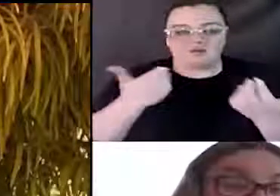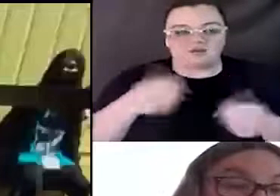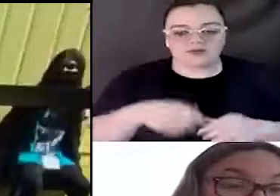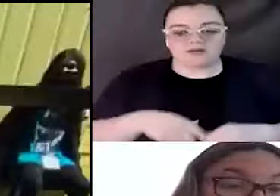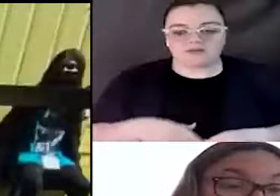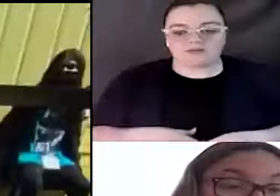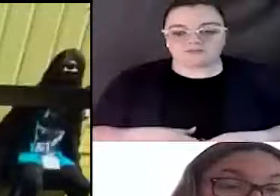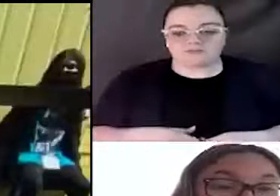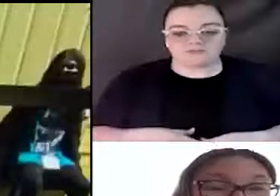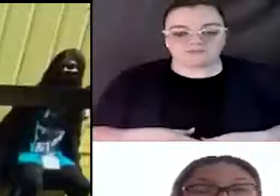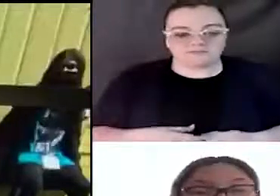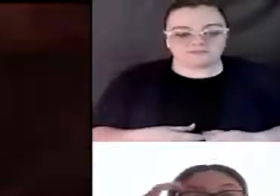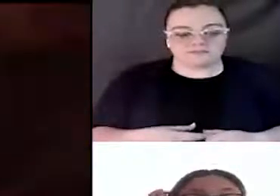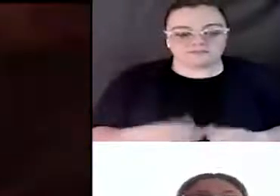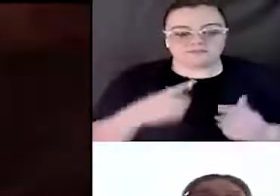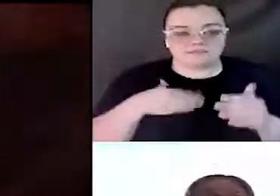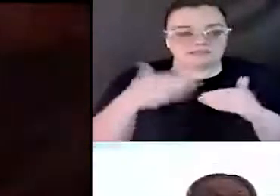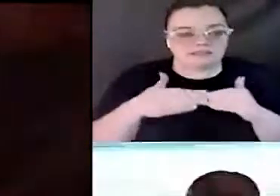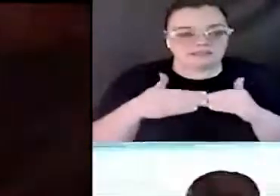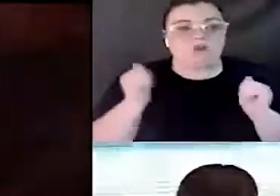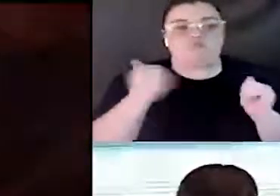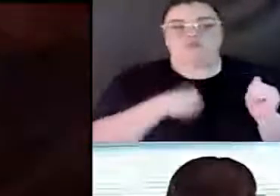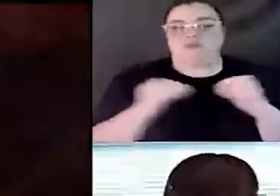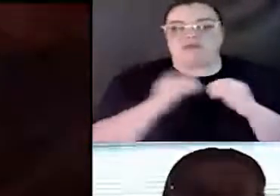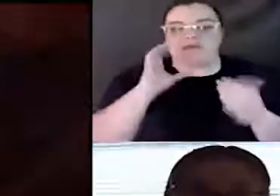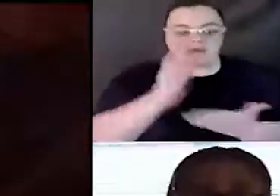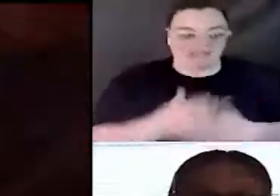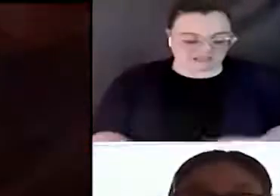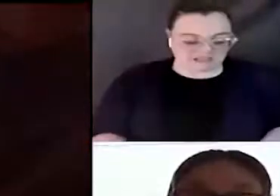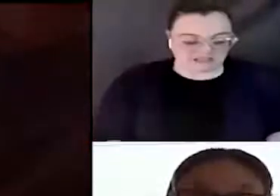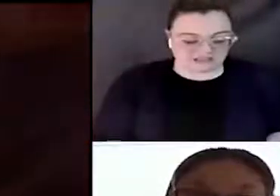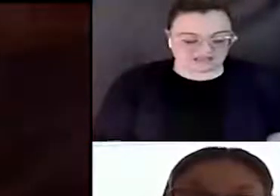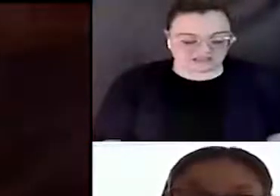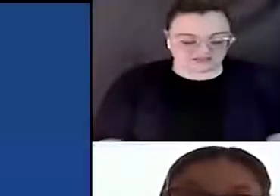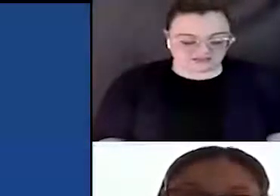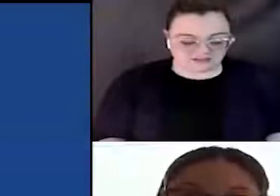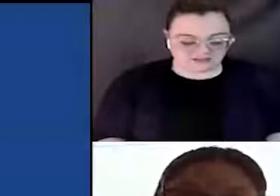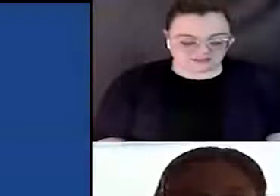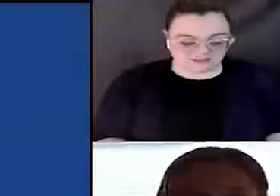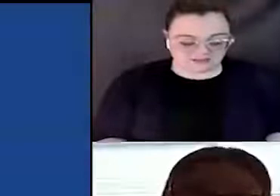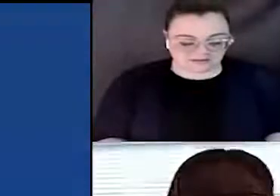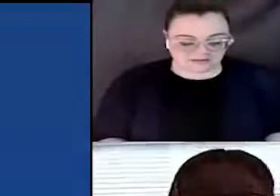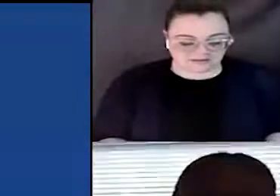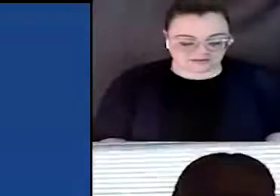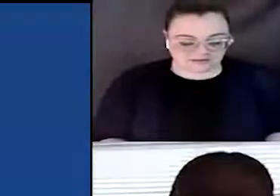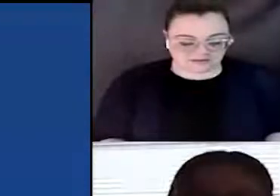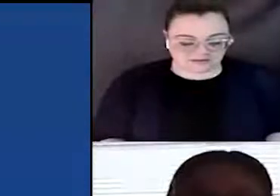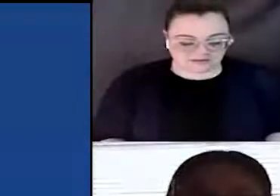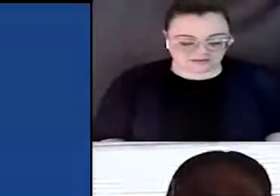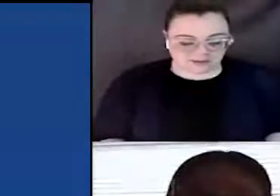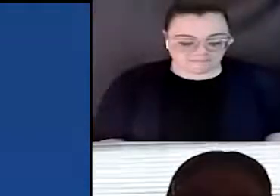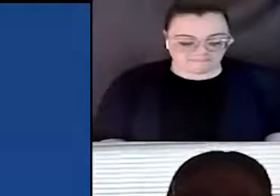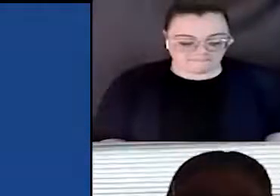much. Oh, there we go. A couple more pictures. And